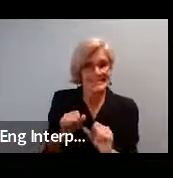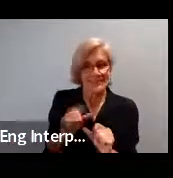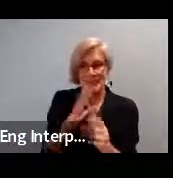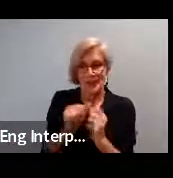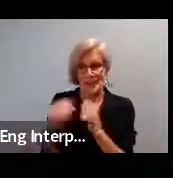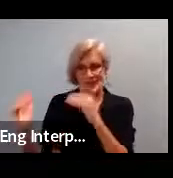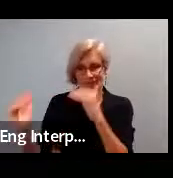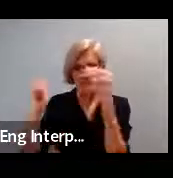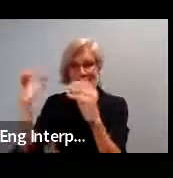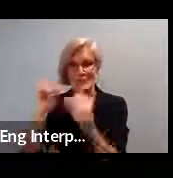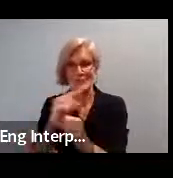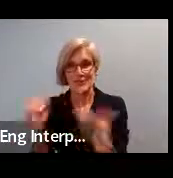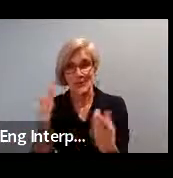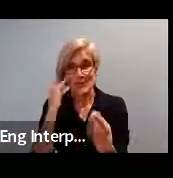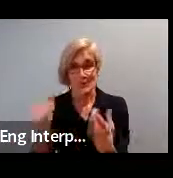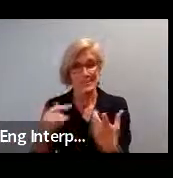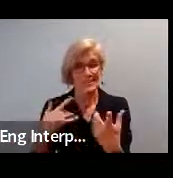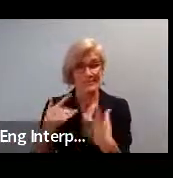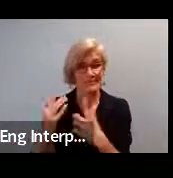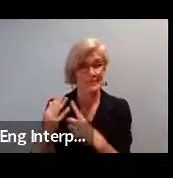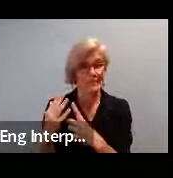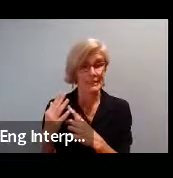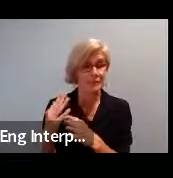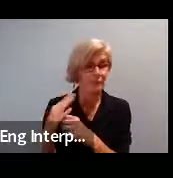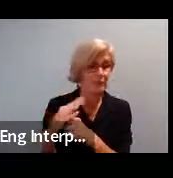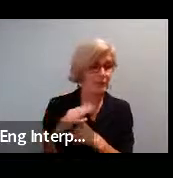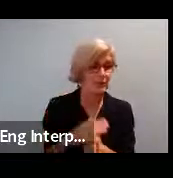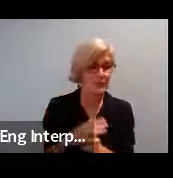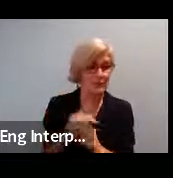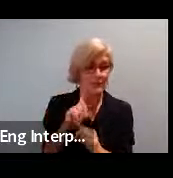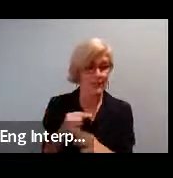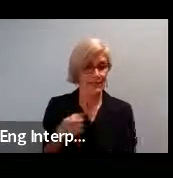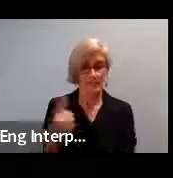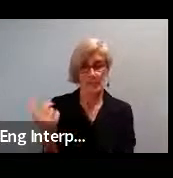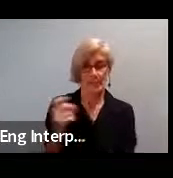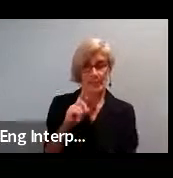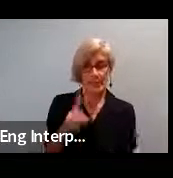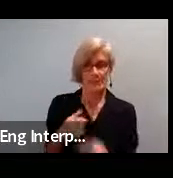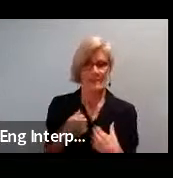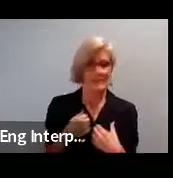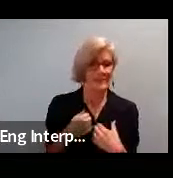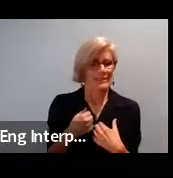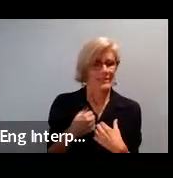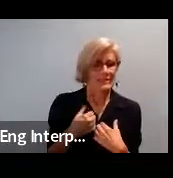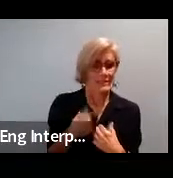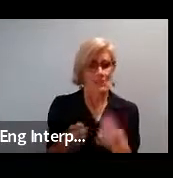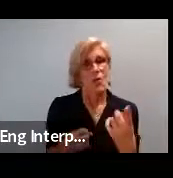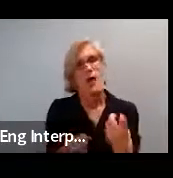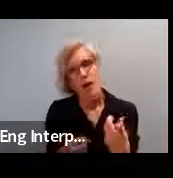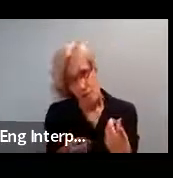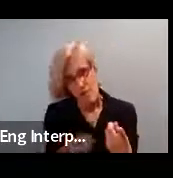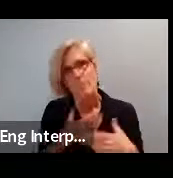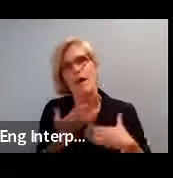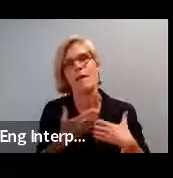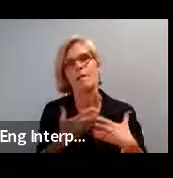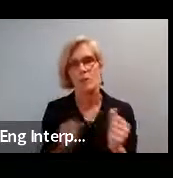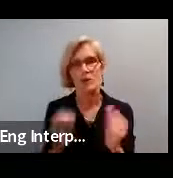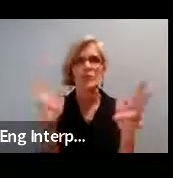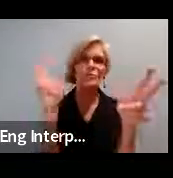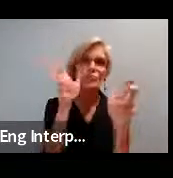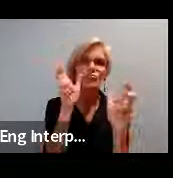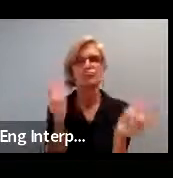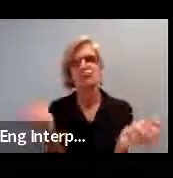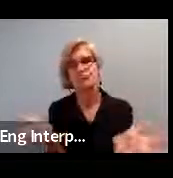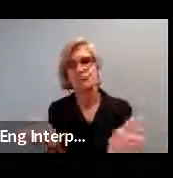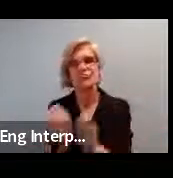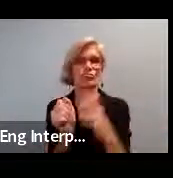her under pressure to answer questions makes the problem even worse for her. I'm relieved she will be in contact with German to help her adjust, but I'm concerned about